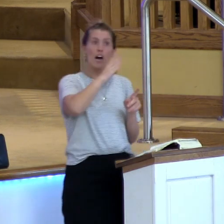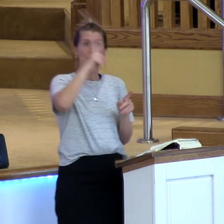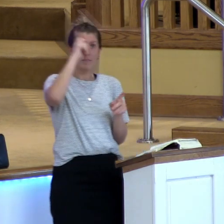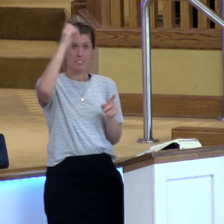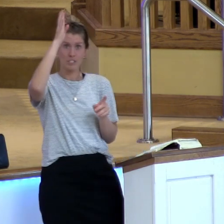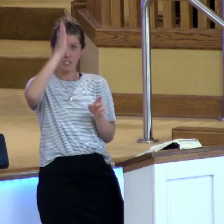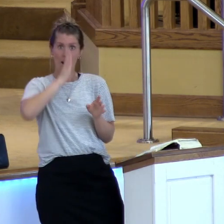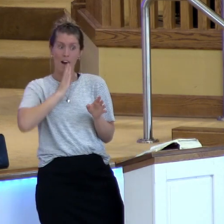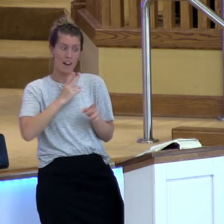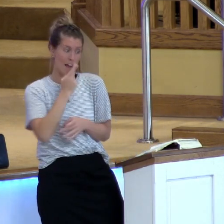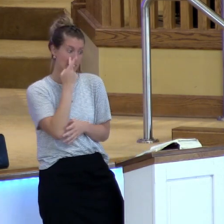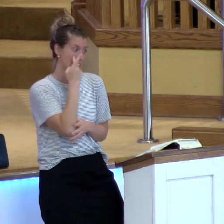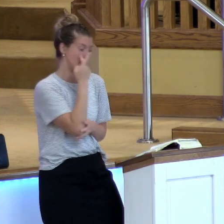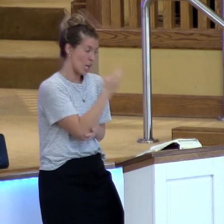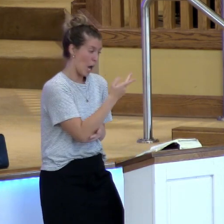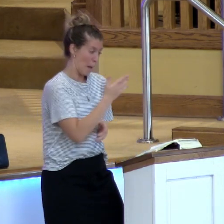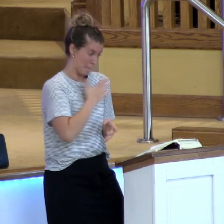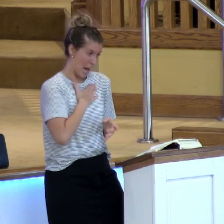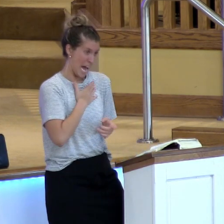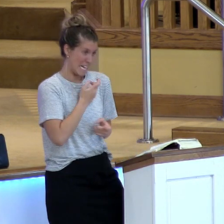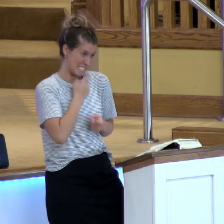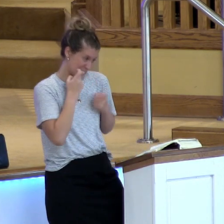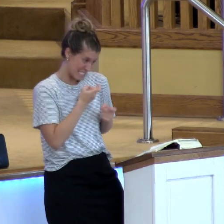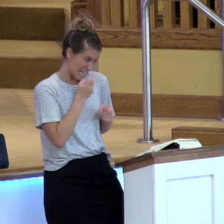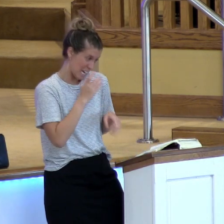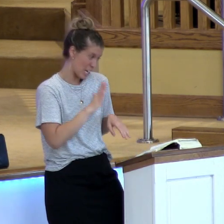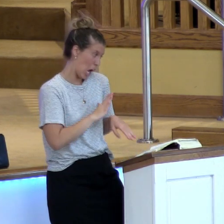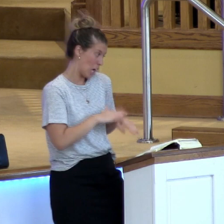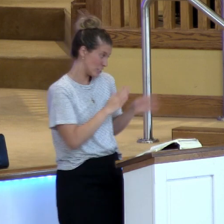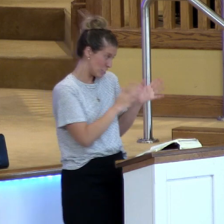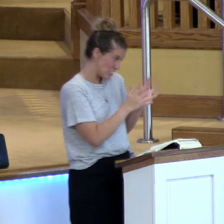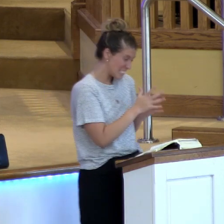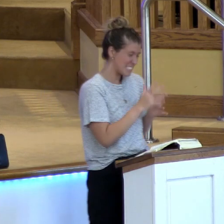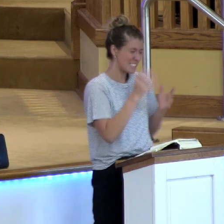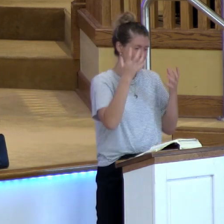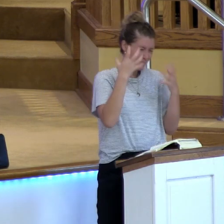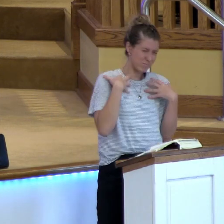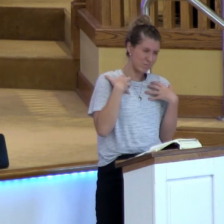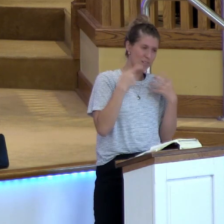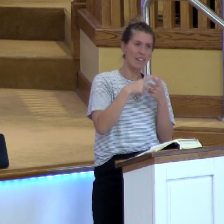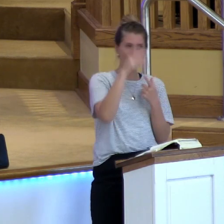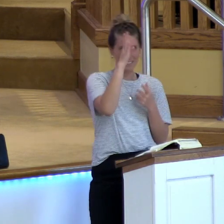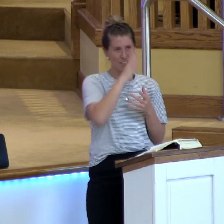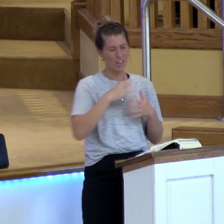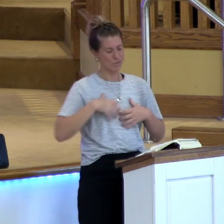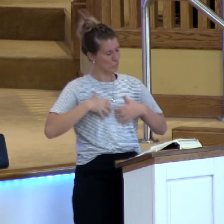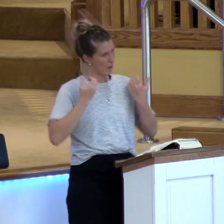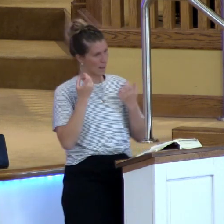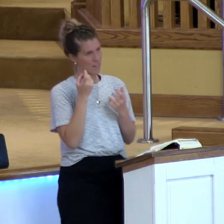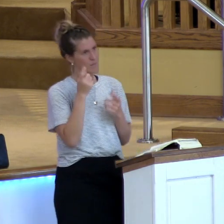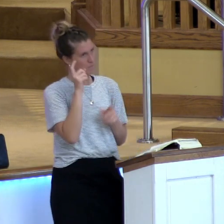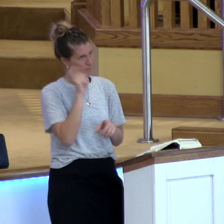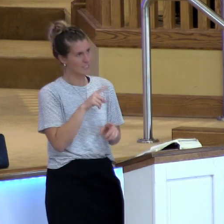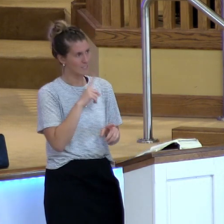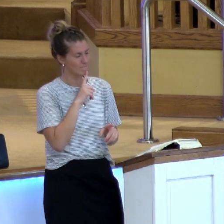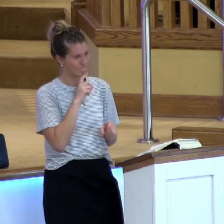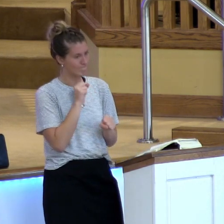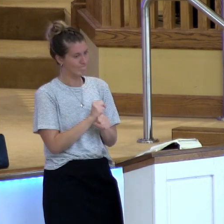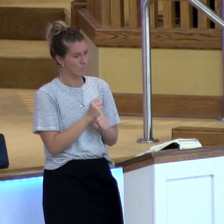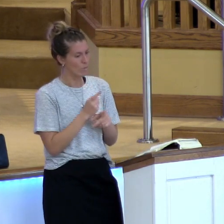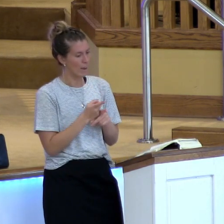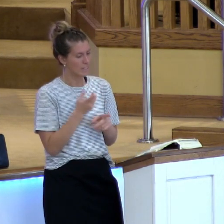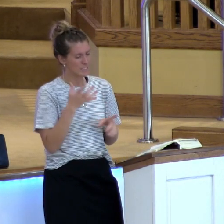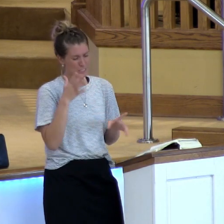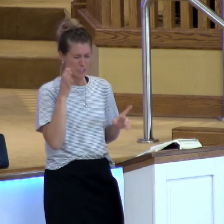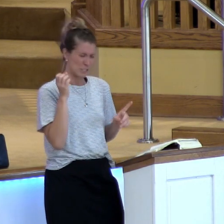side of him came out and saw my S-I-N on his S-O-N, and God's wrath had to be executed. According to Isaiah 53, he